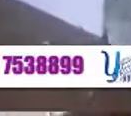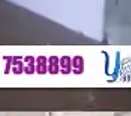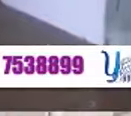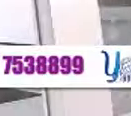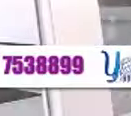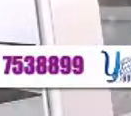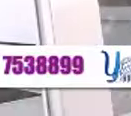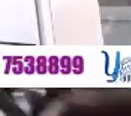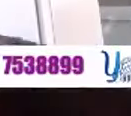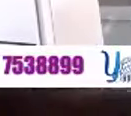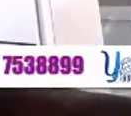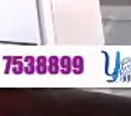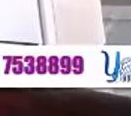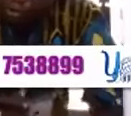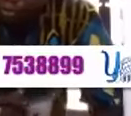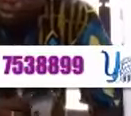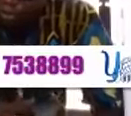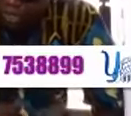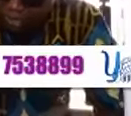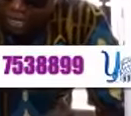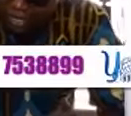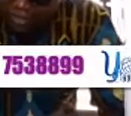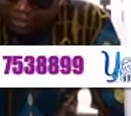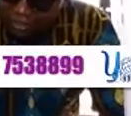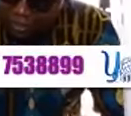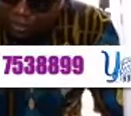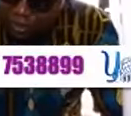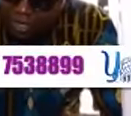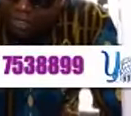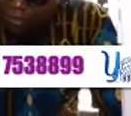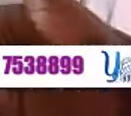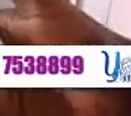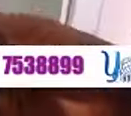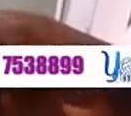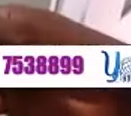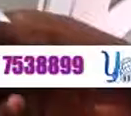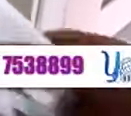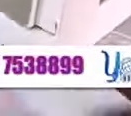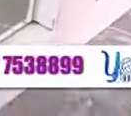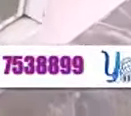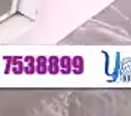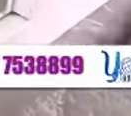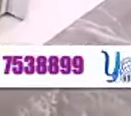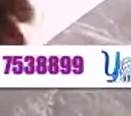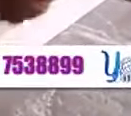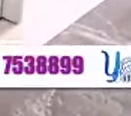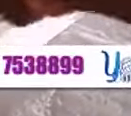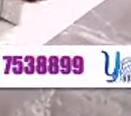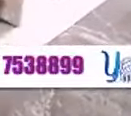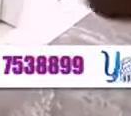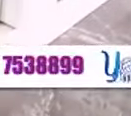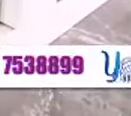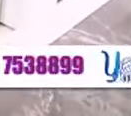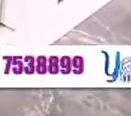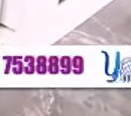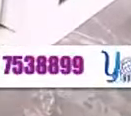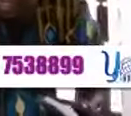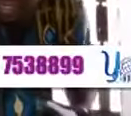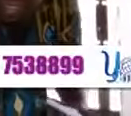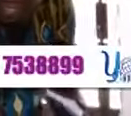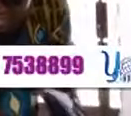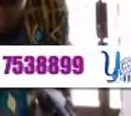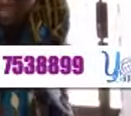yalo ma fum fa kendol sotale di. Ha e wo moyo di at ha. Apelen da ma. Ni wo ka ni na lafta nyelen kendol e bina. Yalo bu kanila ko la baraka